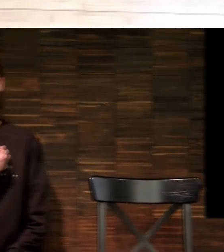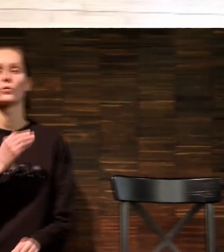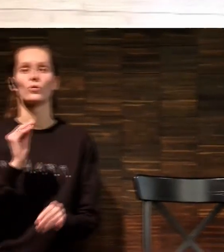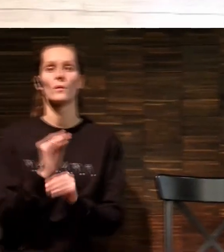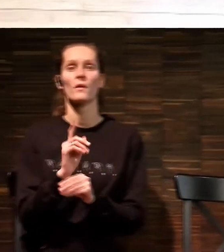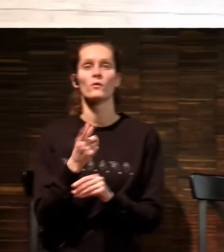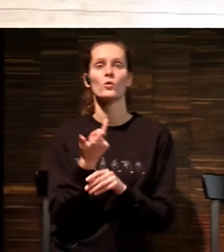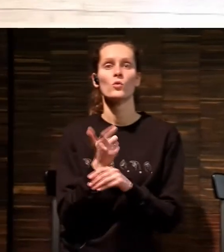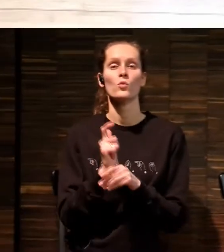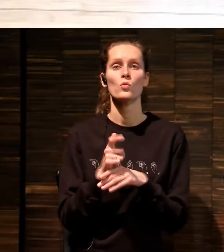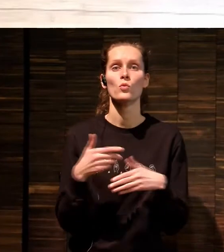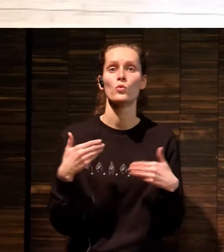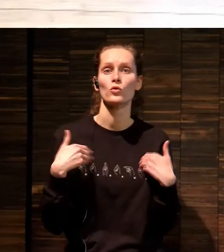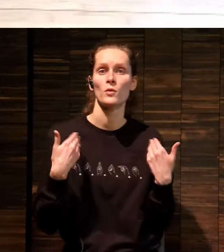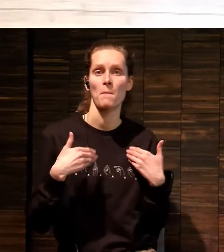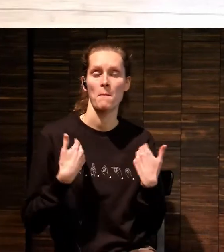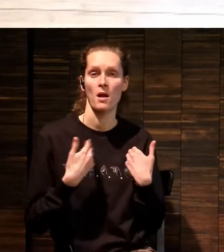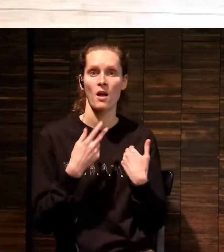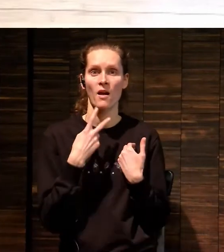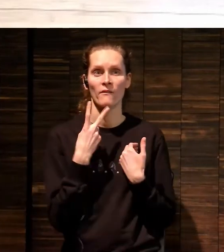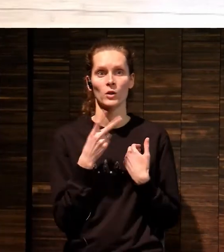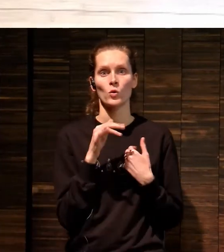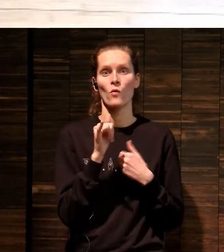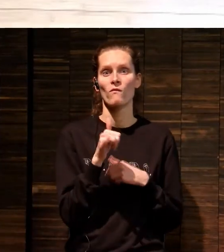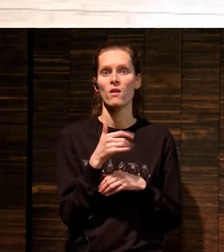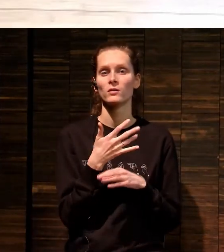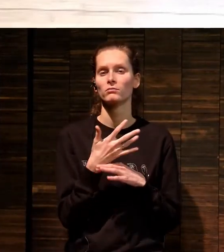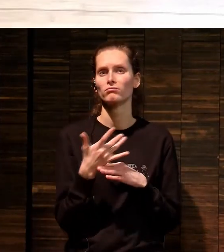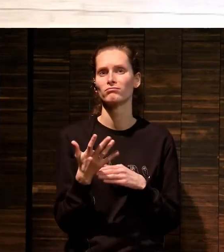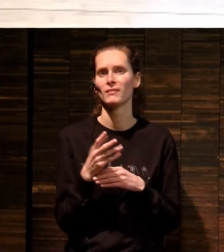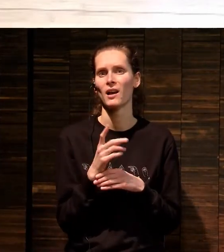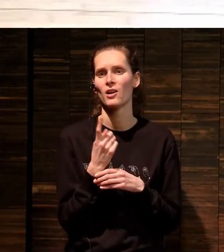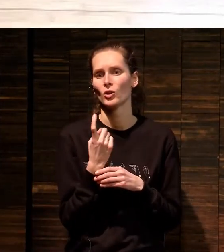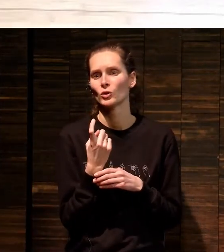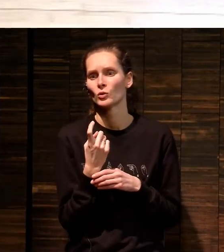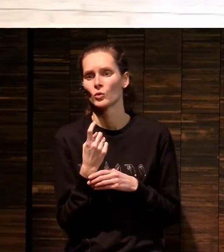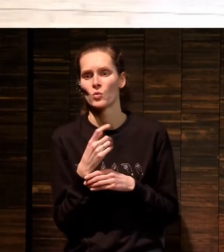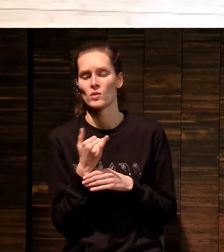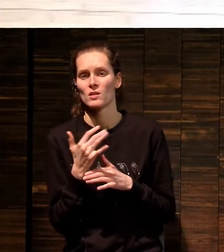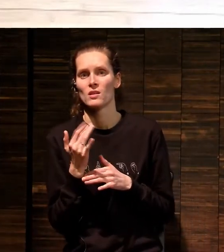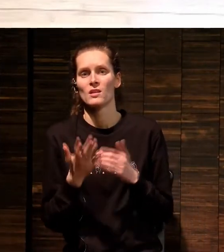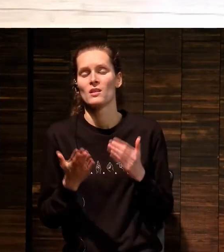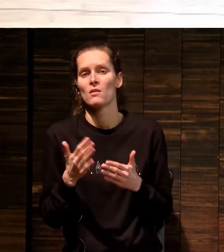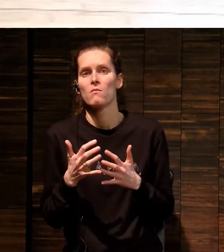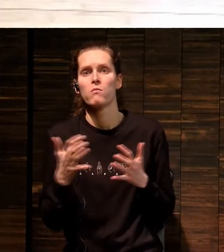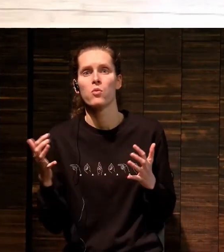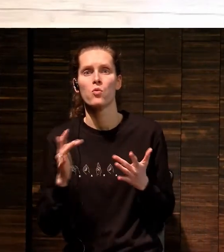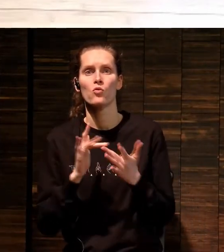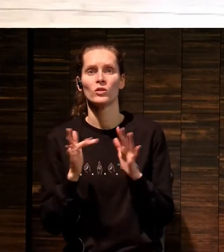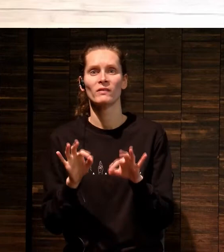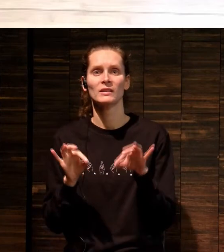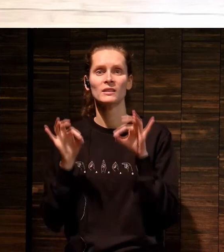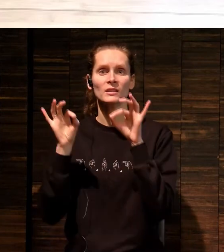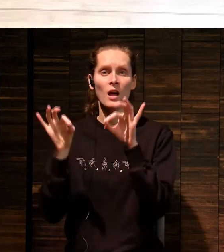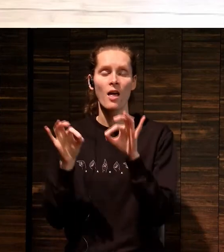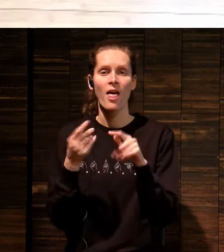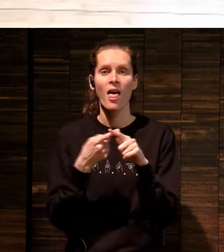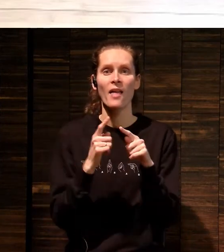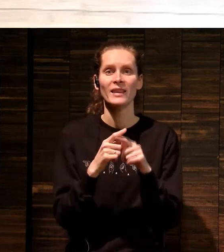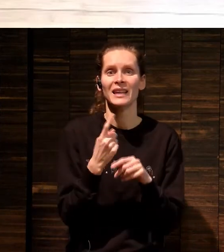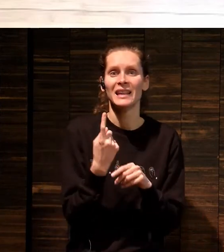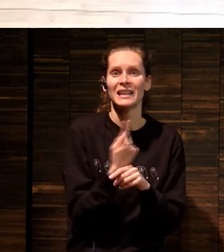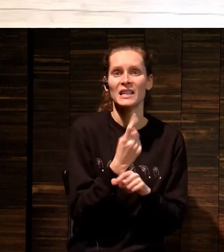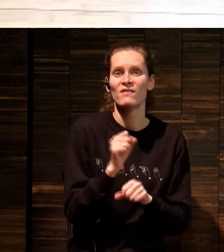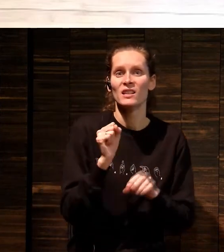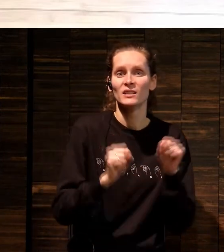of websites, this is probably the only way that they could ever hope to remediate this. Because if